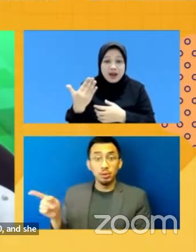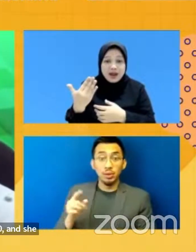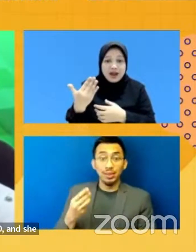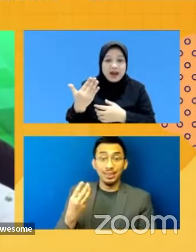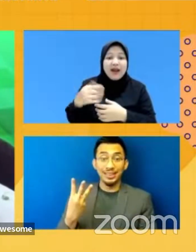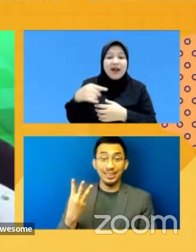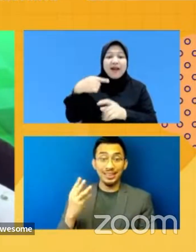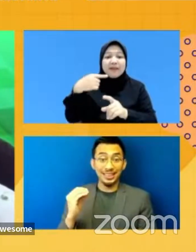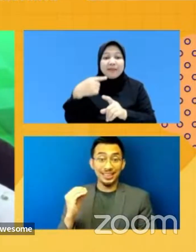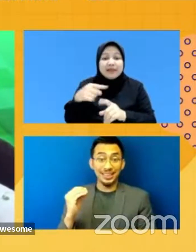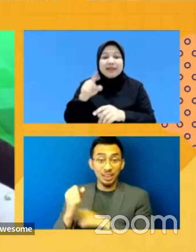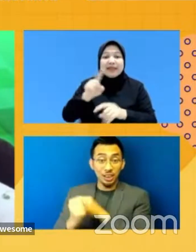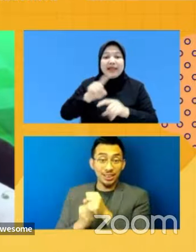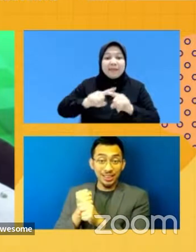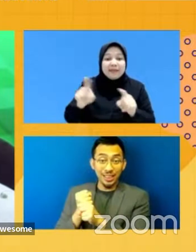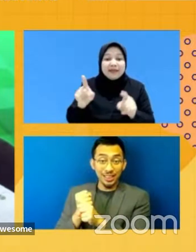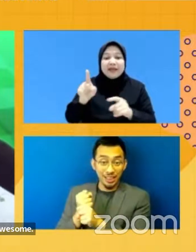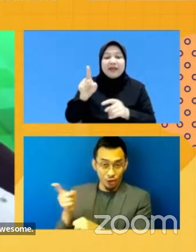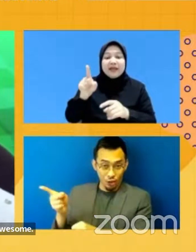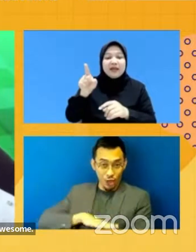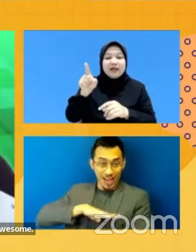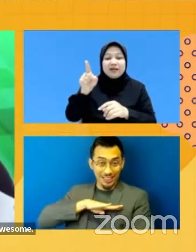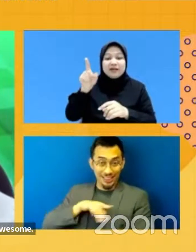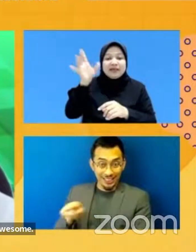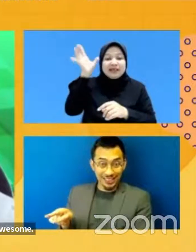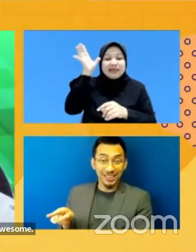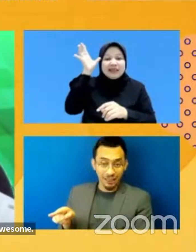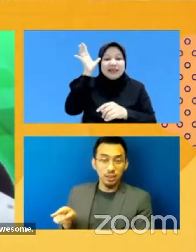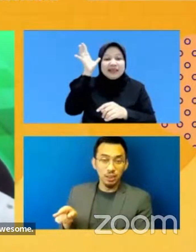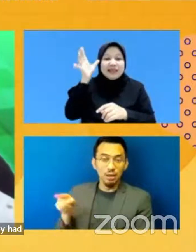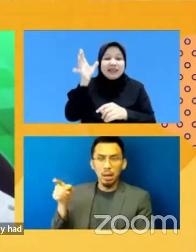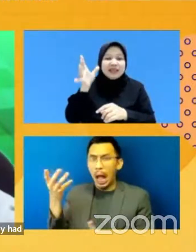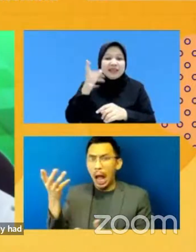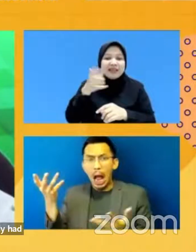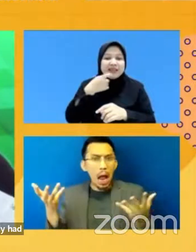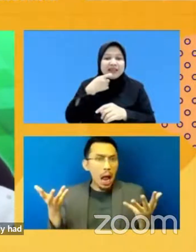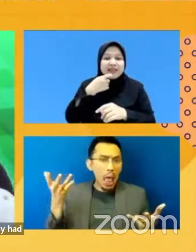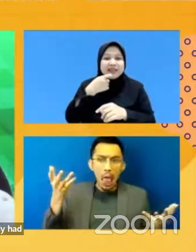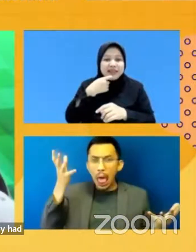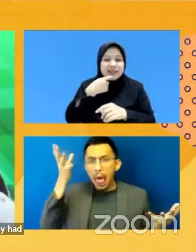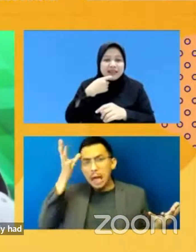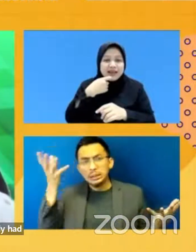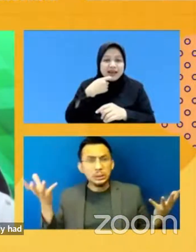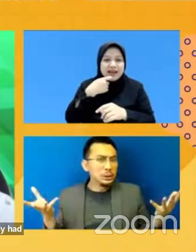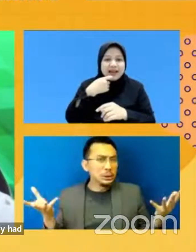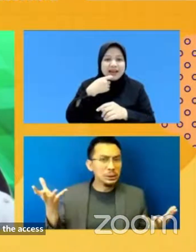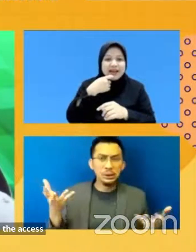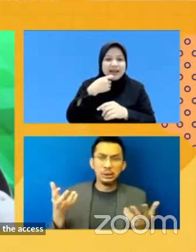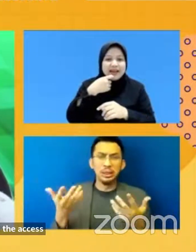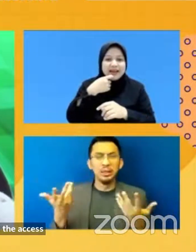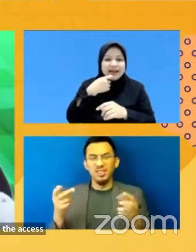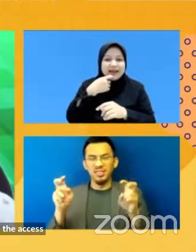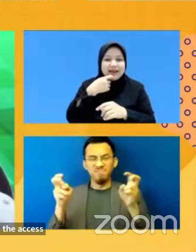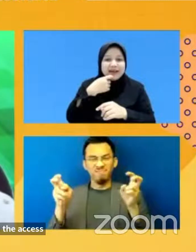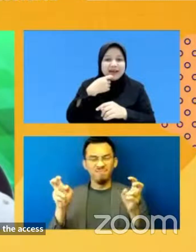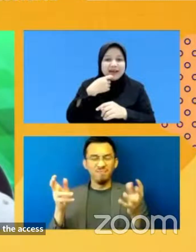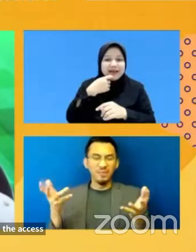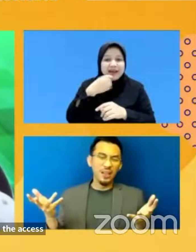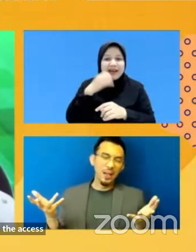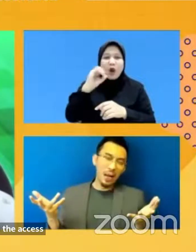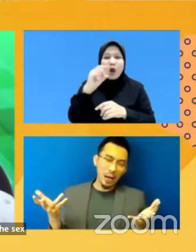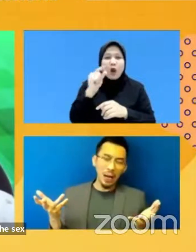women. So when we're talking, because we already had the access for information, I always explored about the sex education on